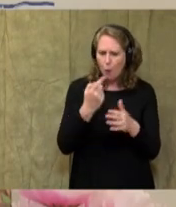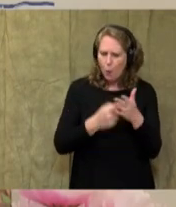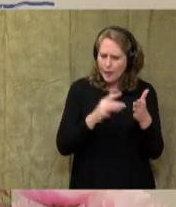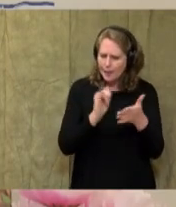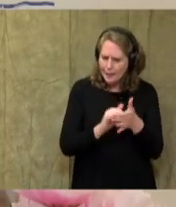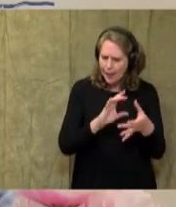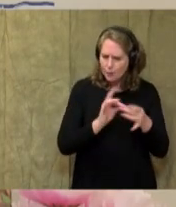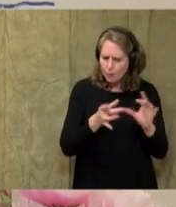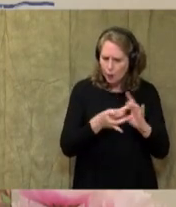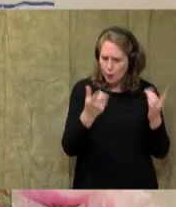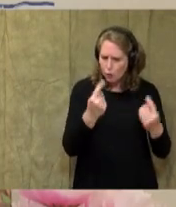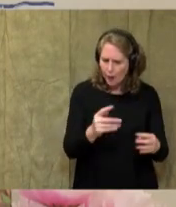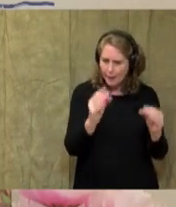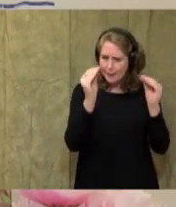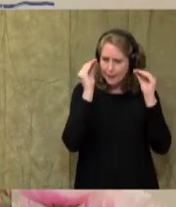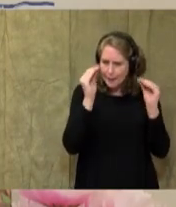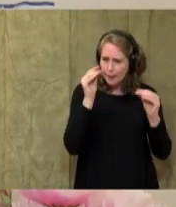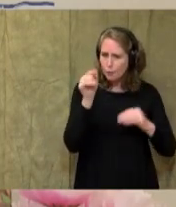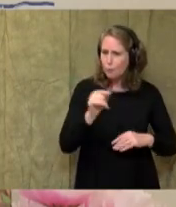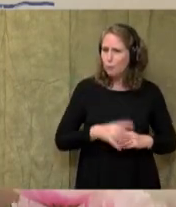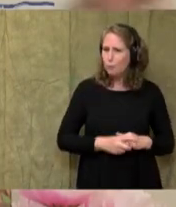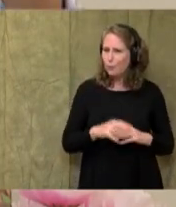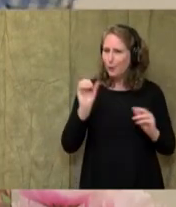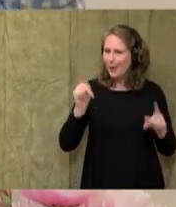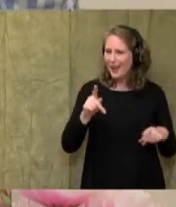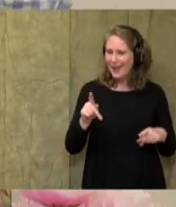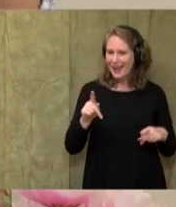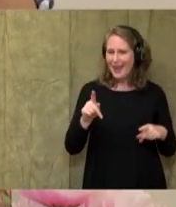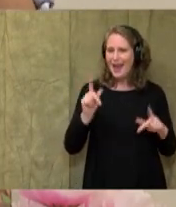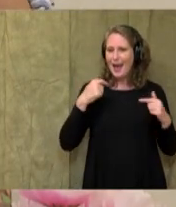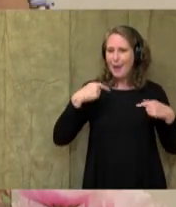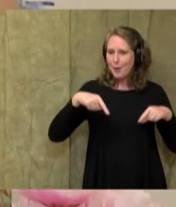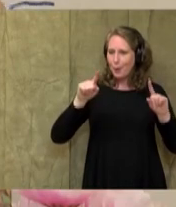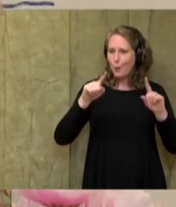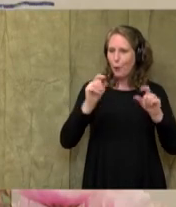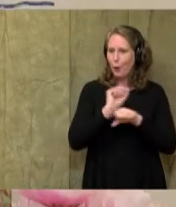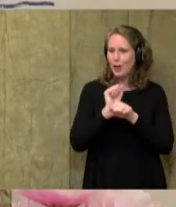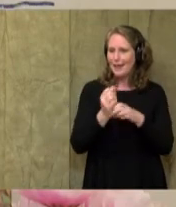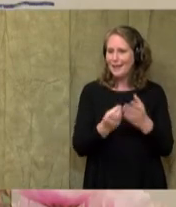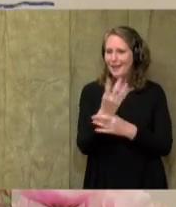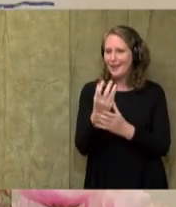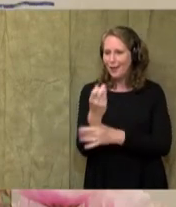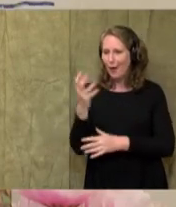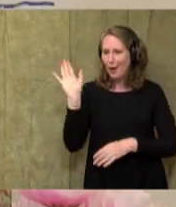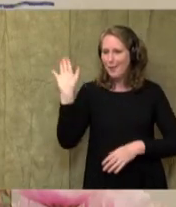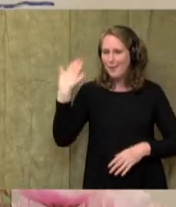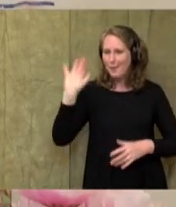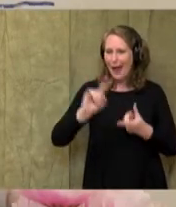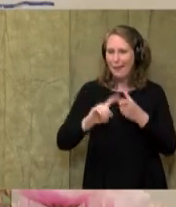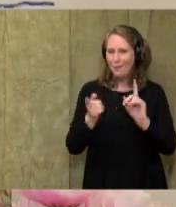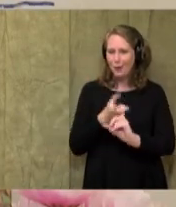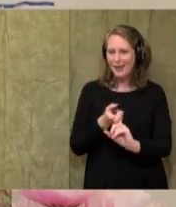lesson that the author is trying to teach you. Okay? I'm going to go plant my garden now. Bye, friends.